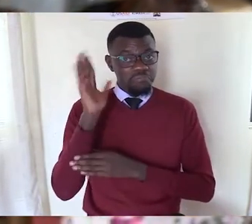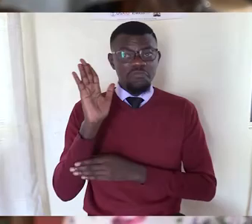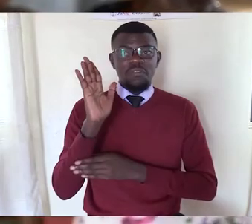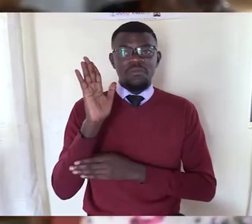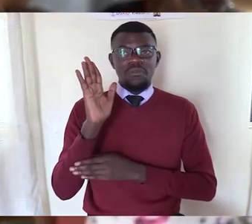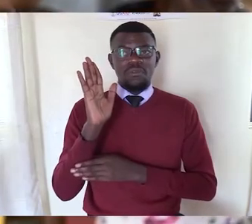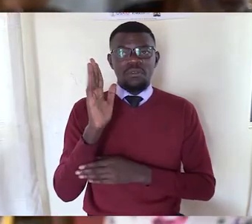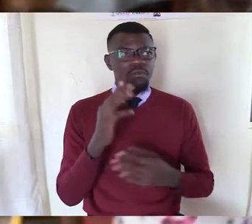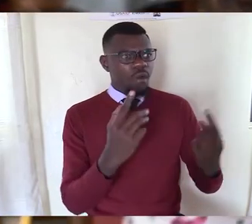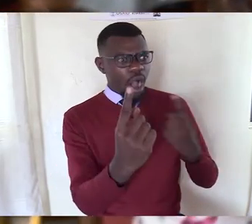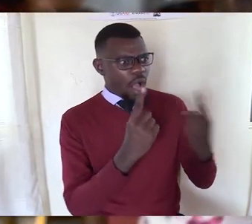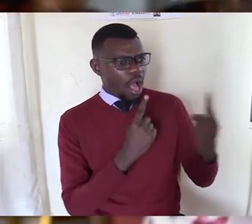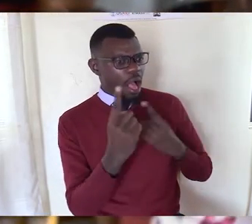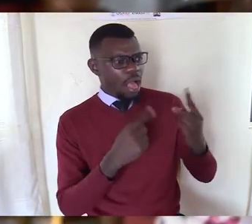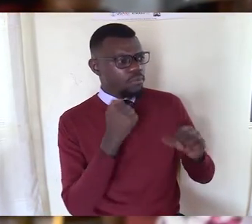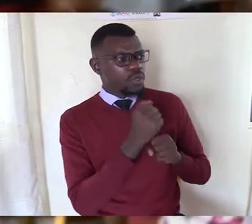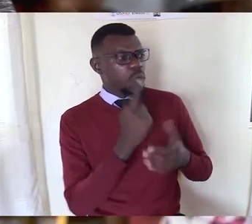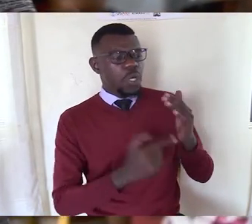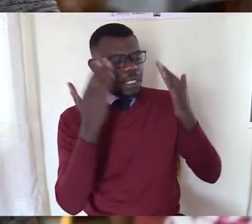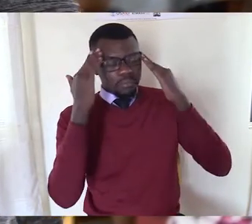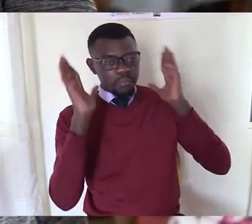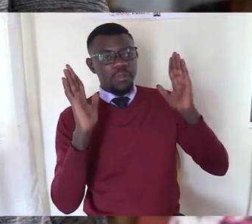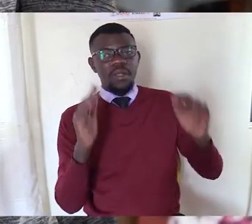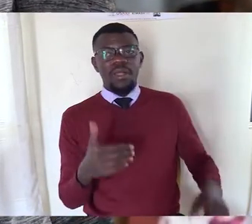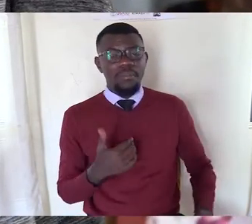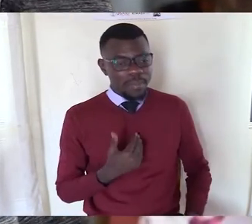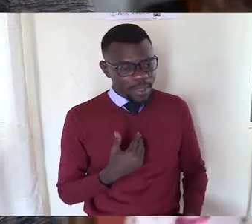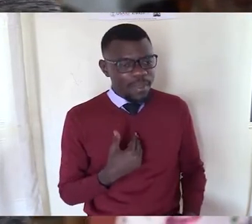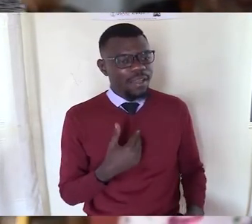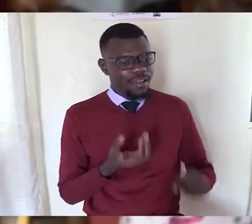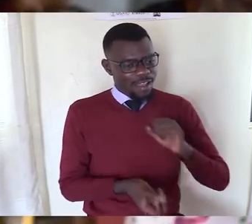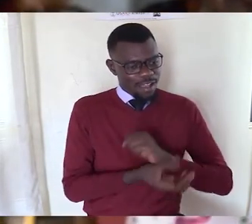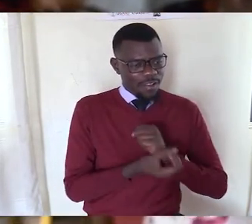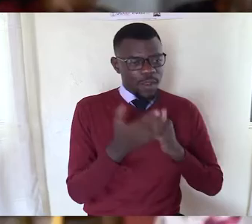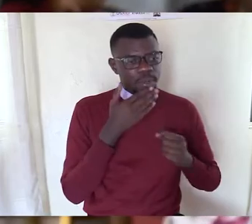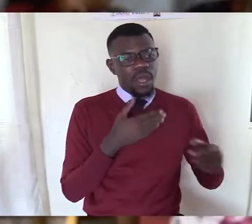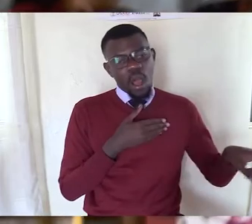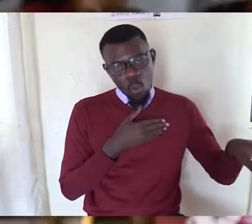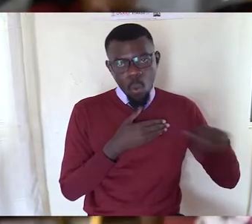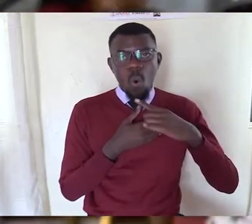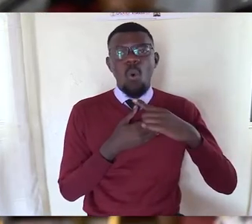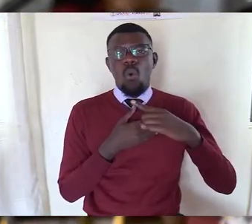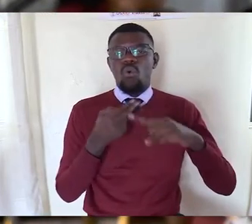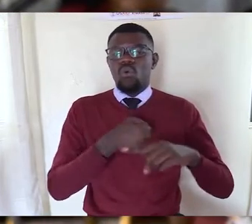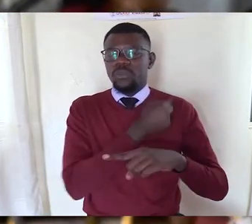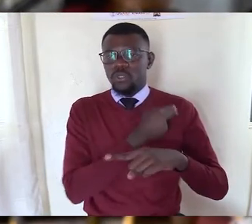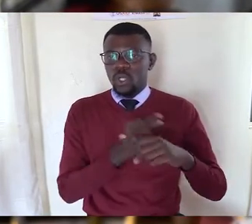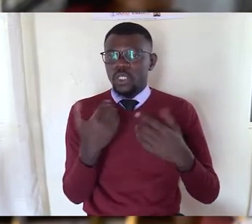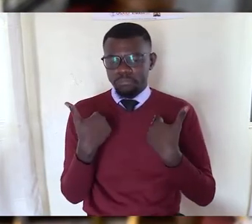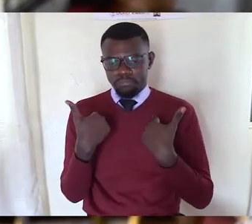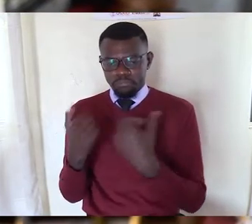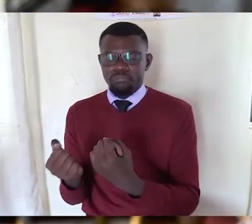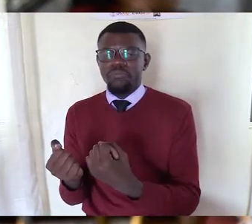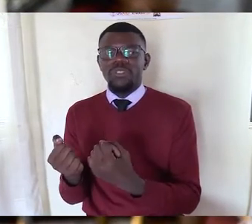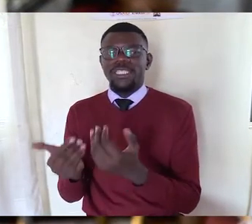gani? Kwa hivyo mimi kama ndugu yenu nitawaambia, endeni tu hospitali, mutibiwe, ili msipate